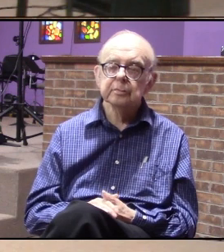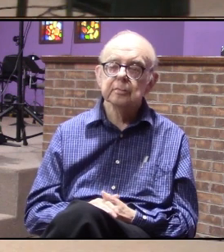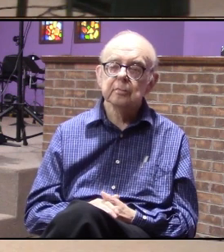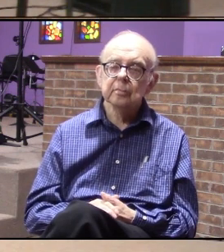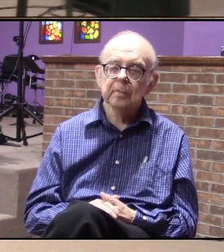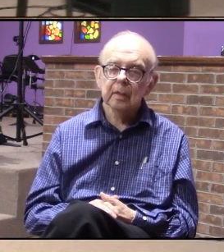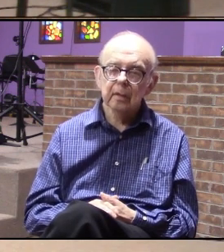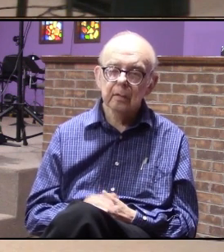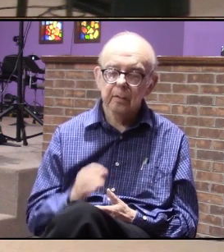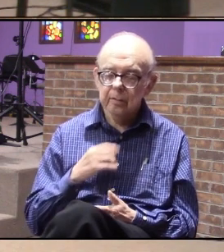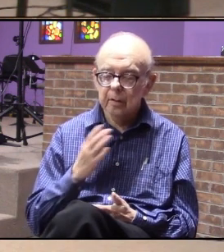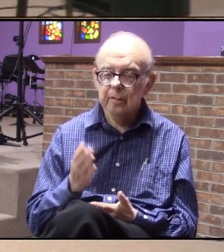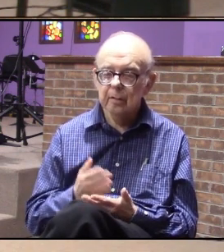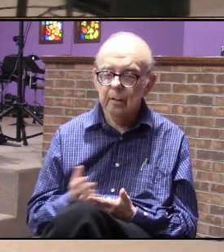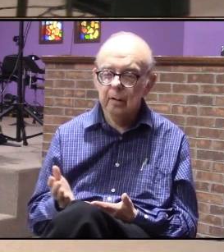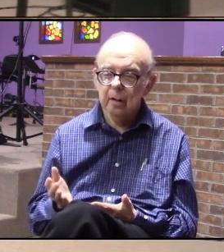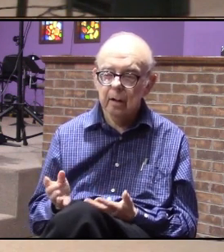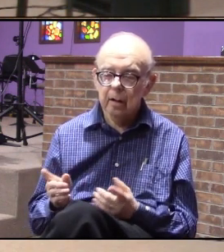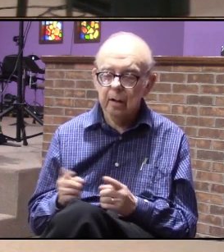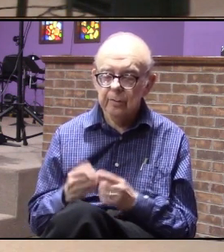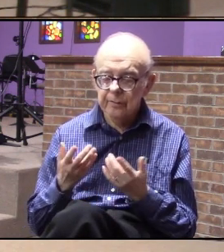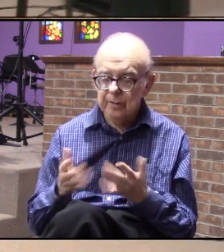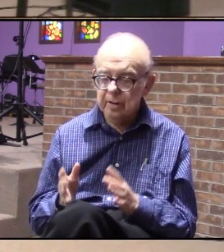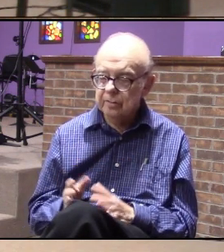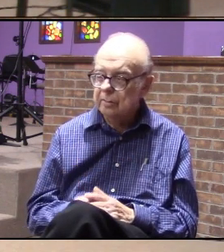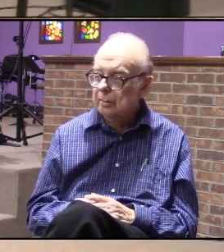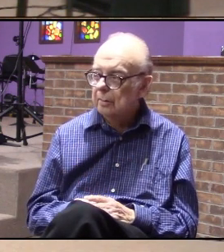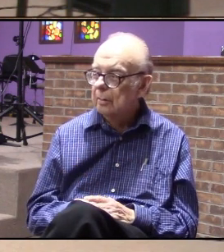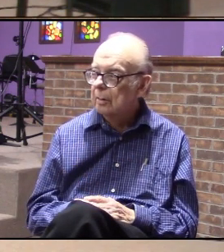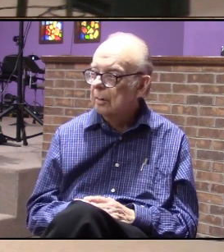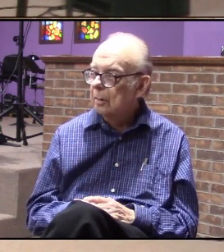And let me say this to you as we finish.